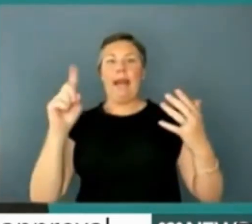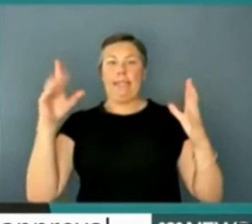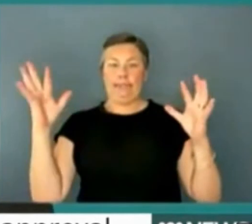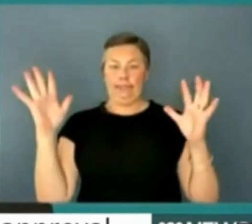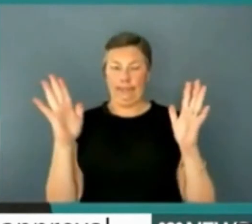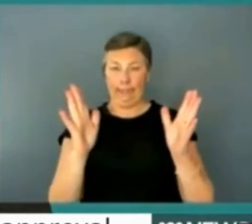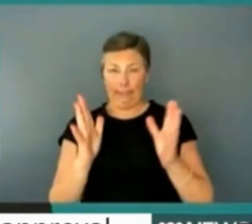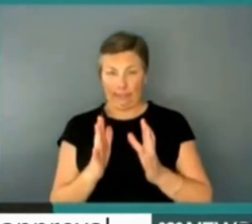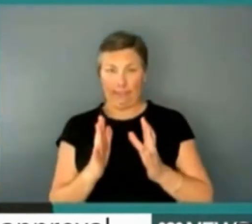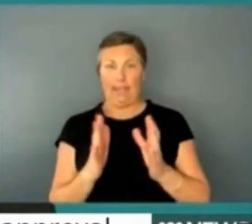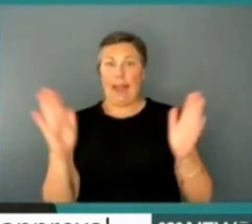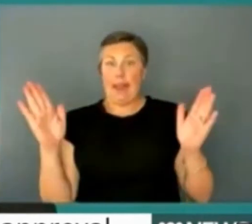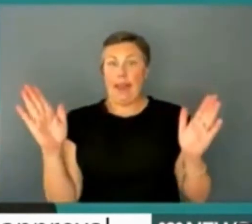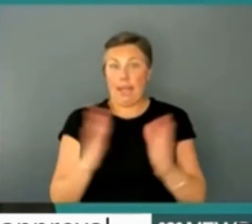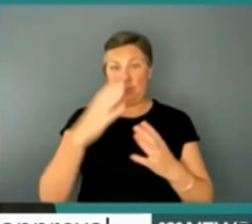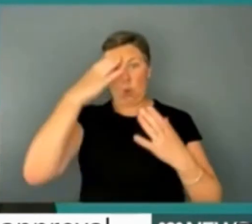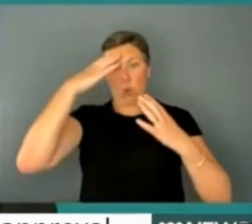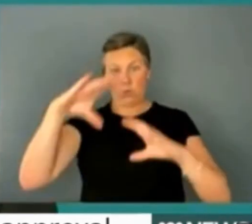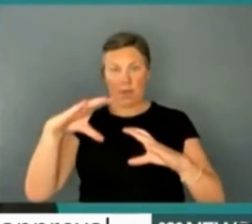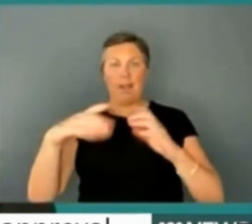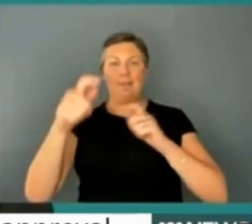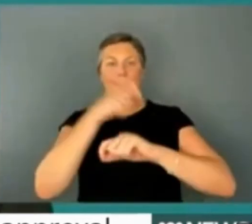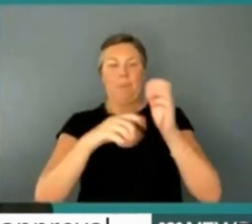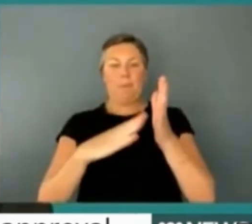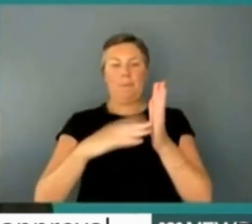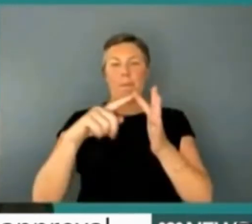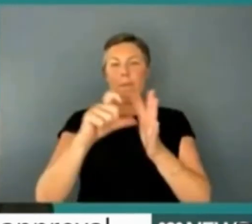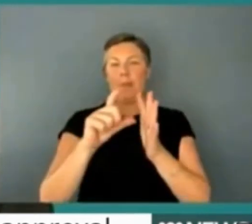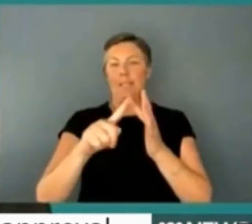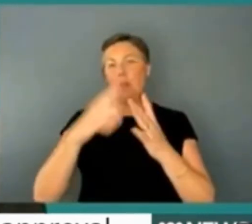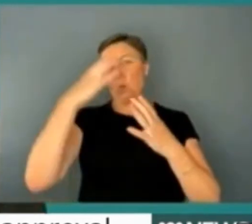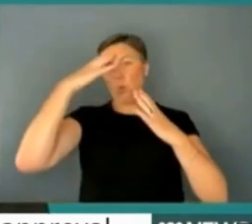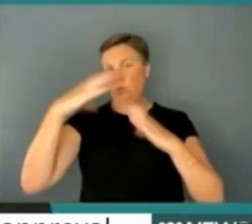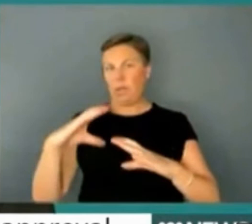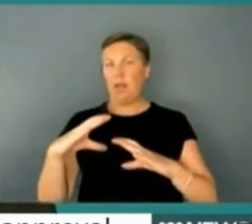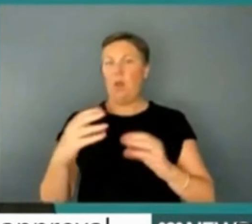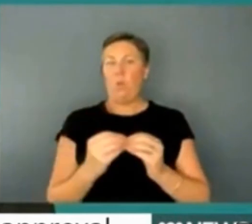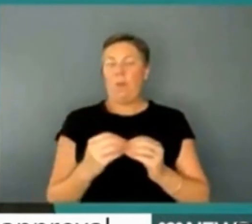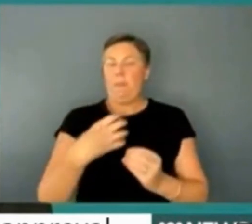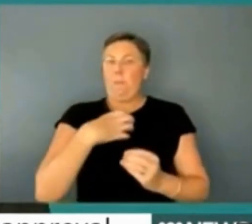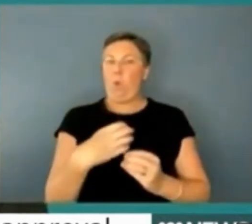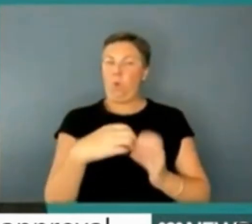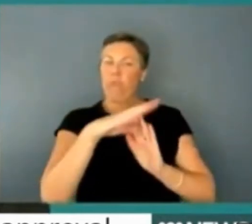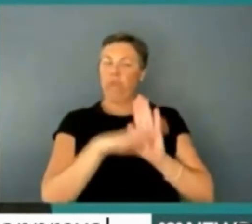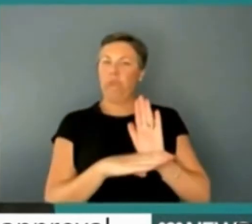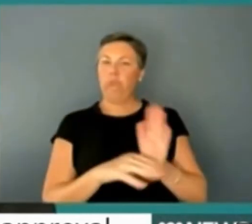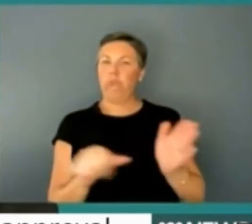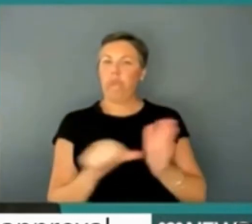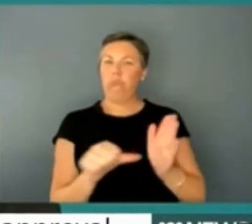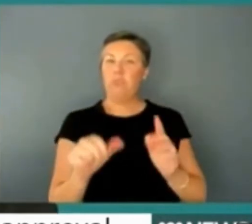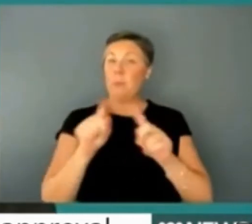what those expectations are. And they're examining that as they go forward. Other states have done something similar. In Queensland,